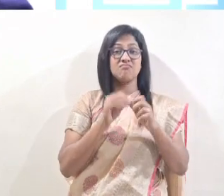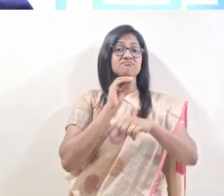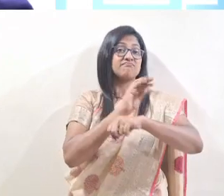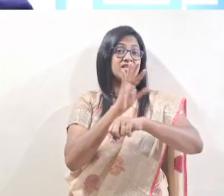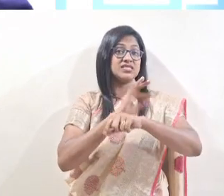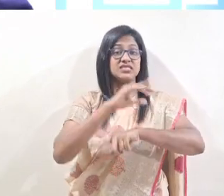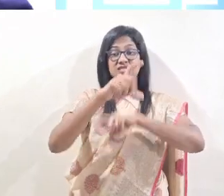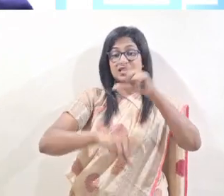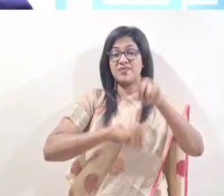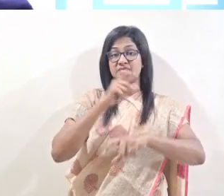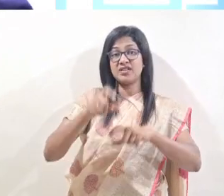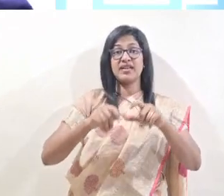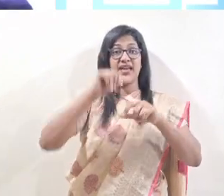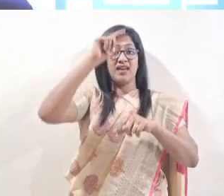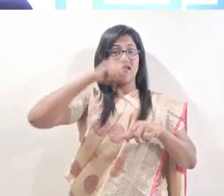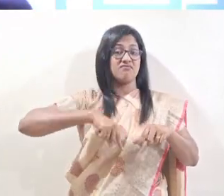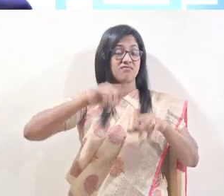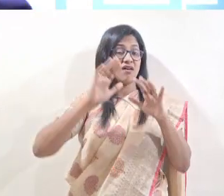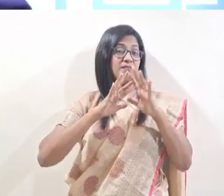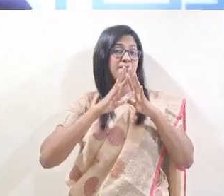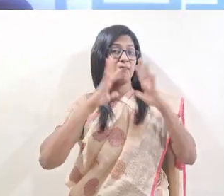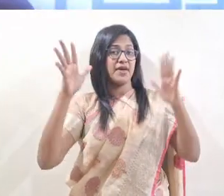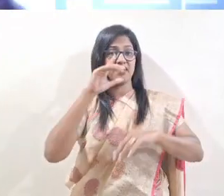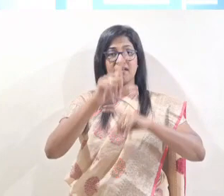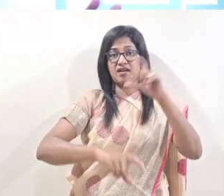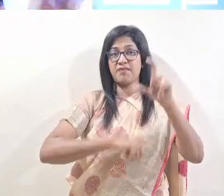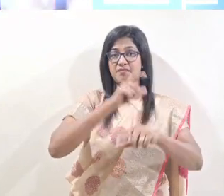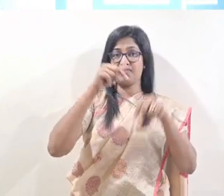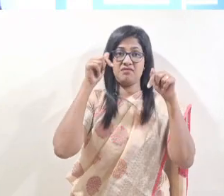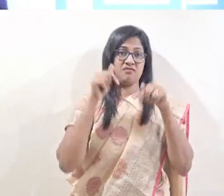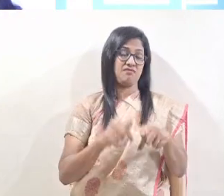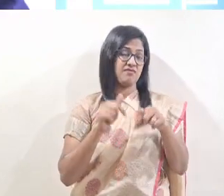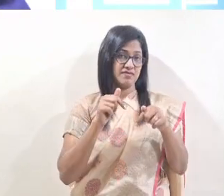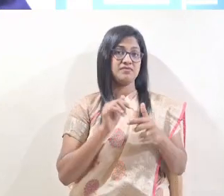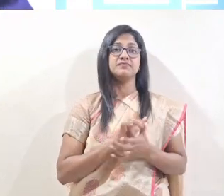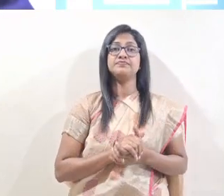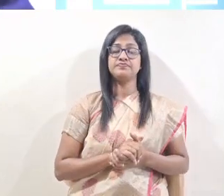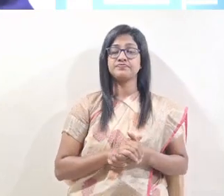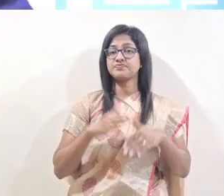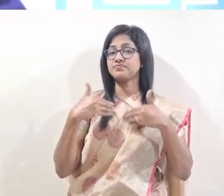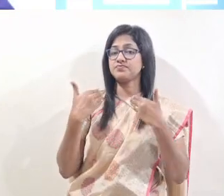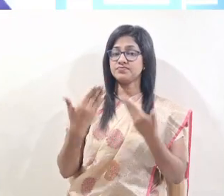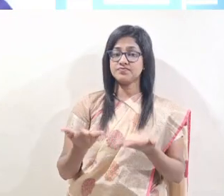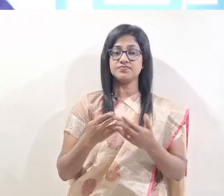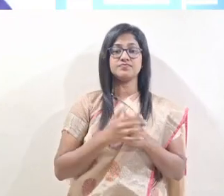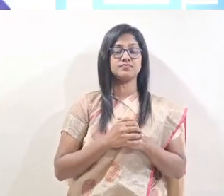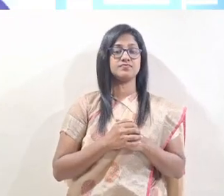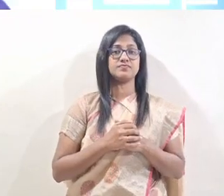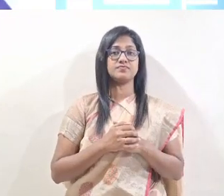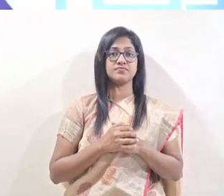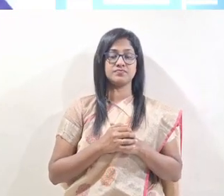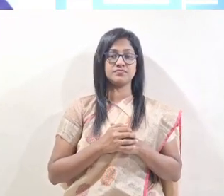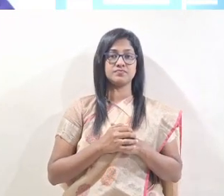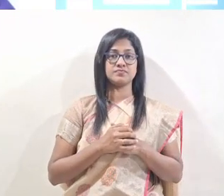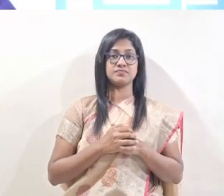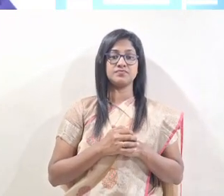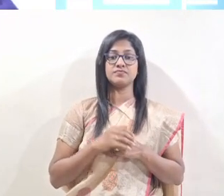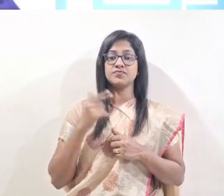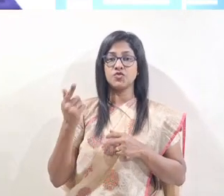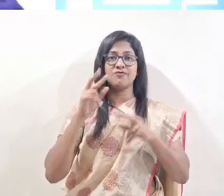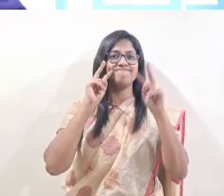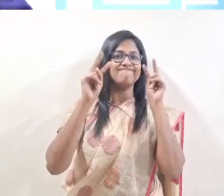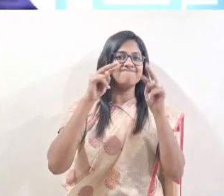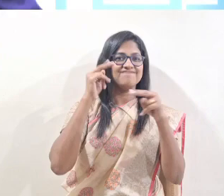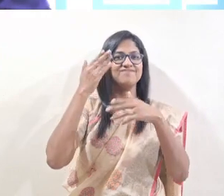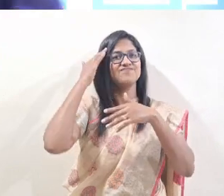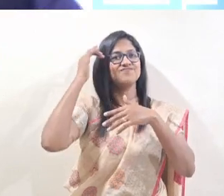biggest, players in the consulting space, at least in India. So over to you, sir,